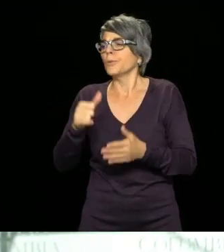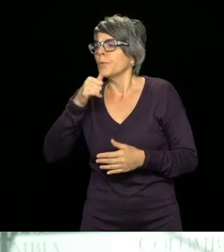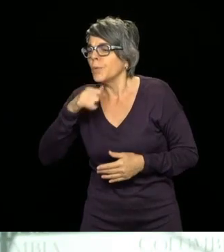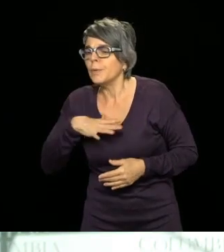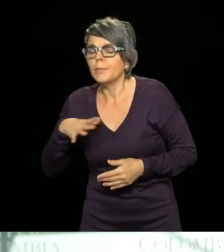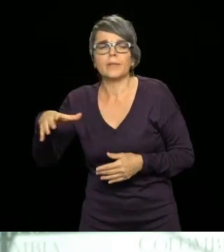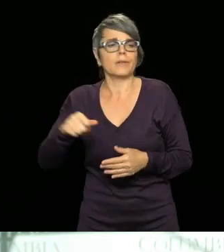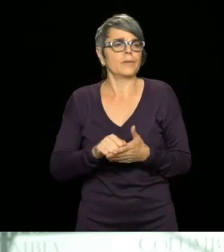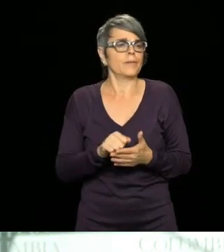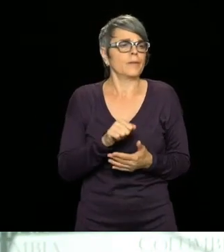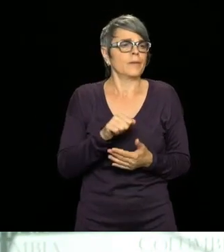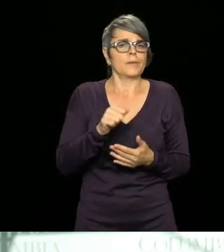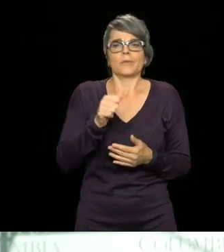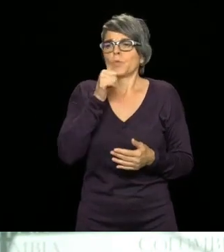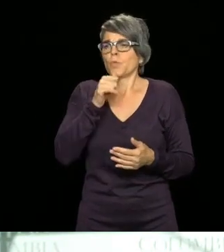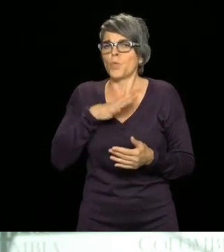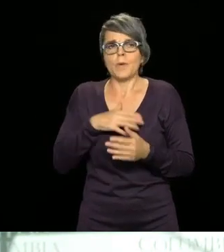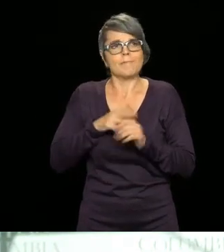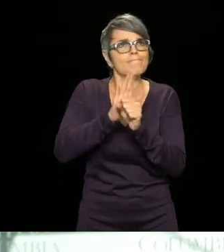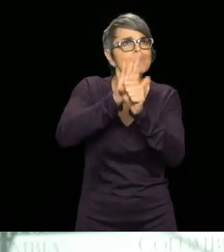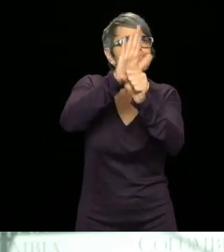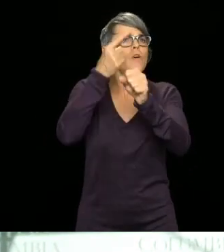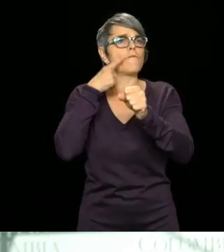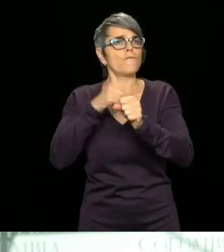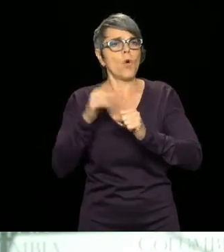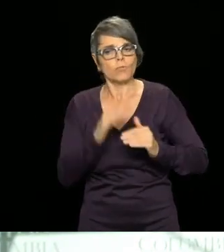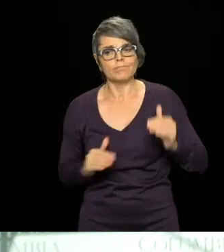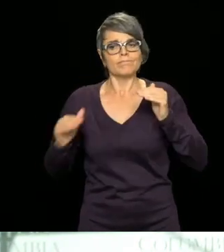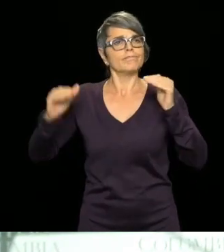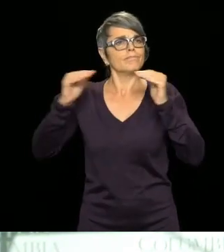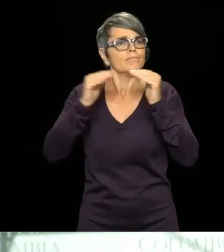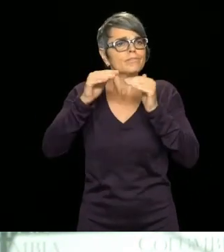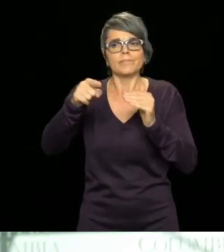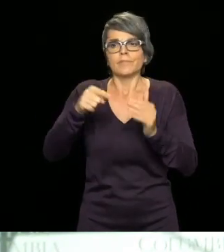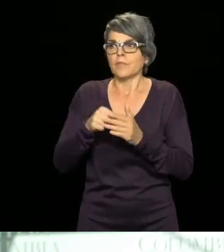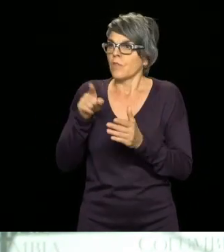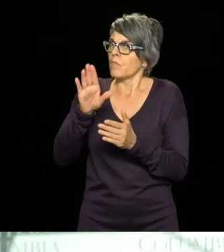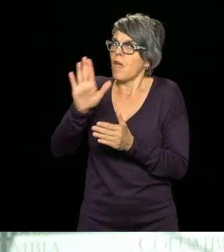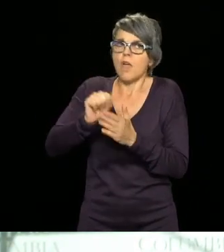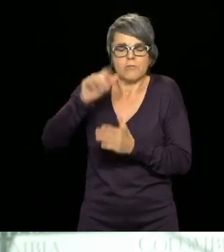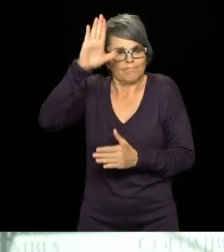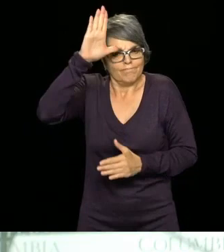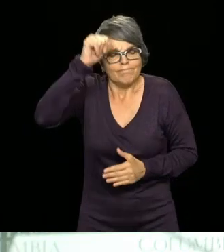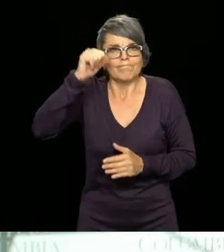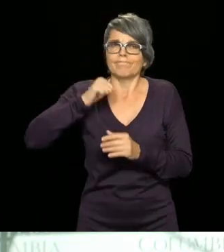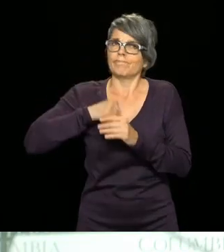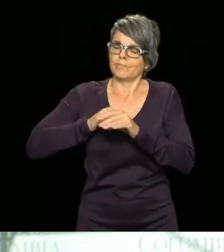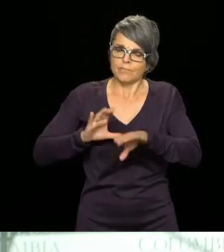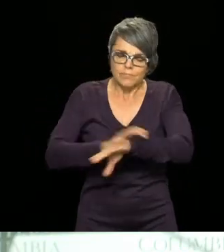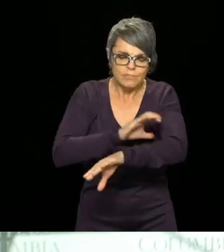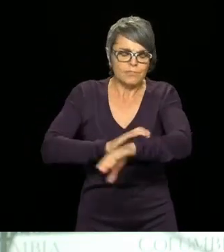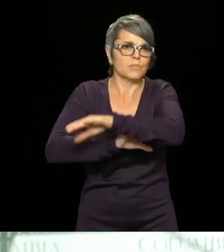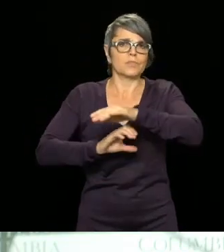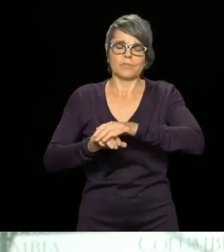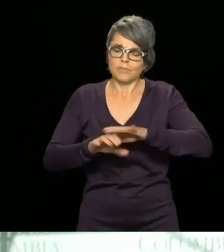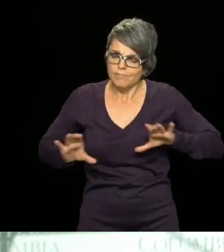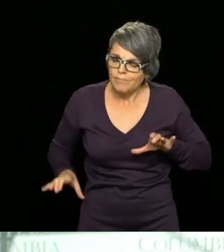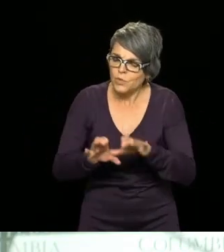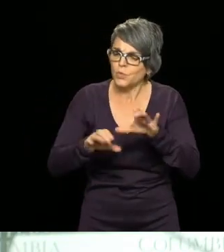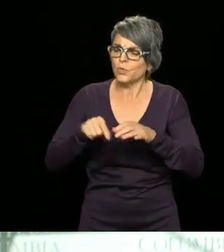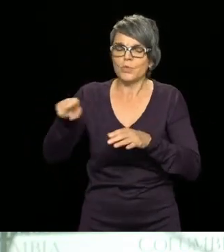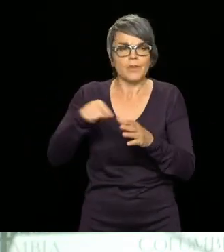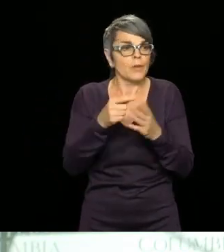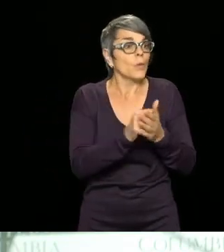to astound me. So as I said, bake sales and trying to access dollars from civil forfeiture,